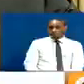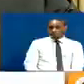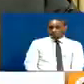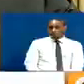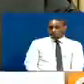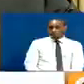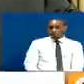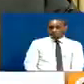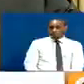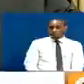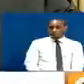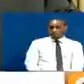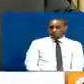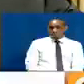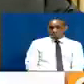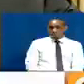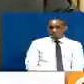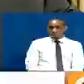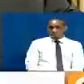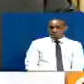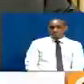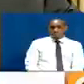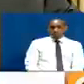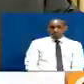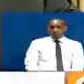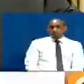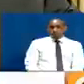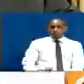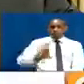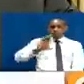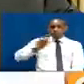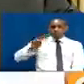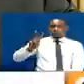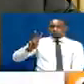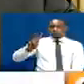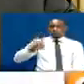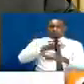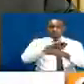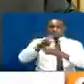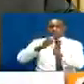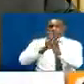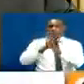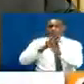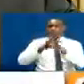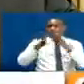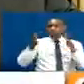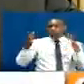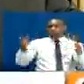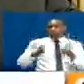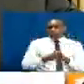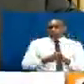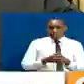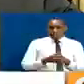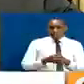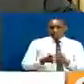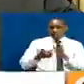you know, with CCTV cameras and stories and big stories.